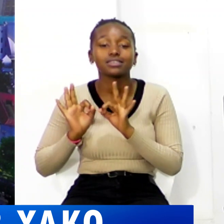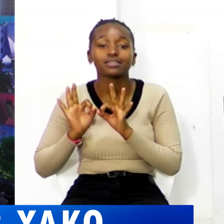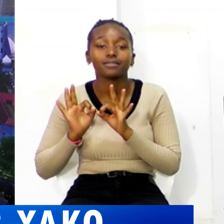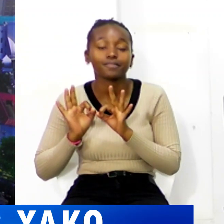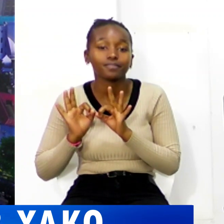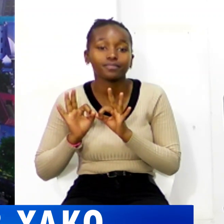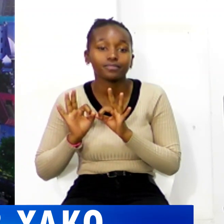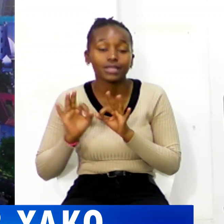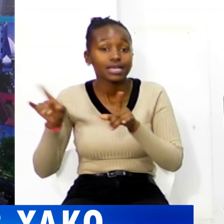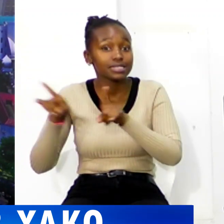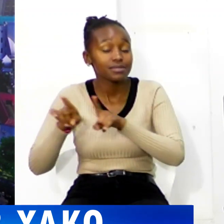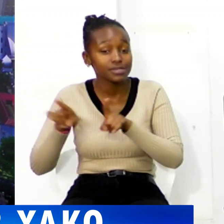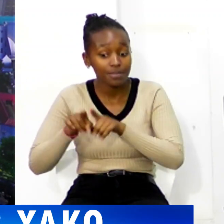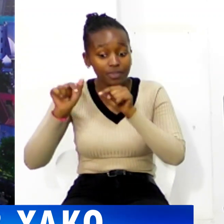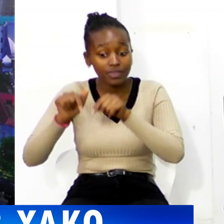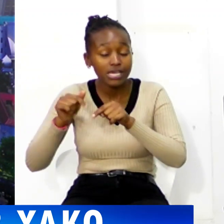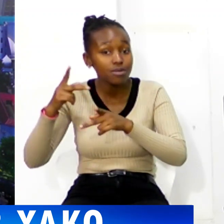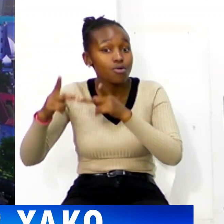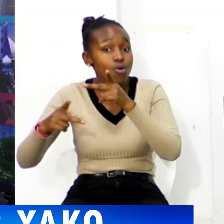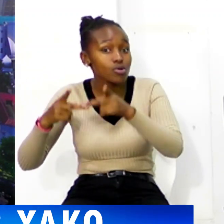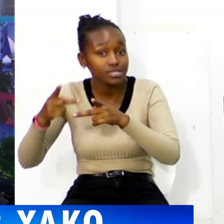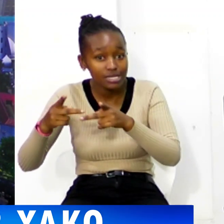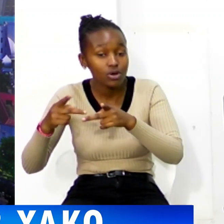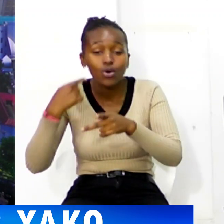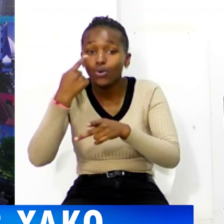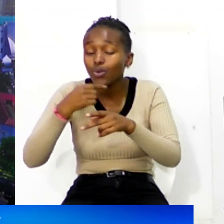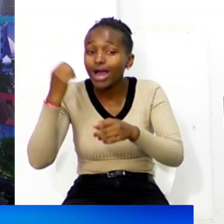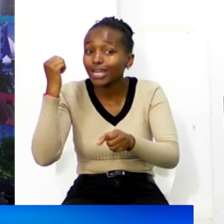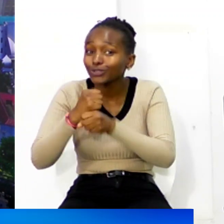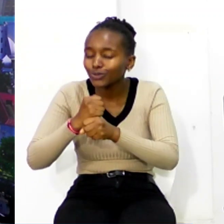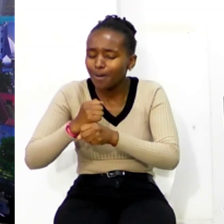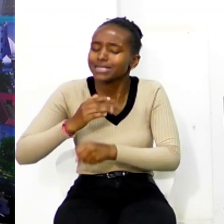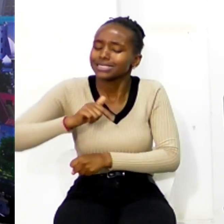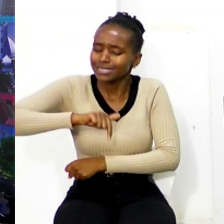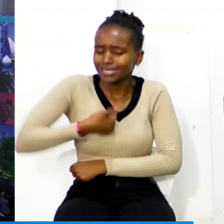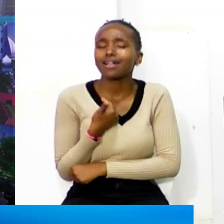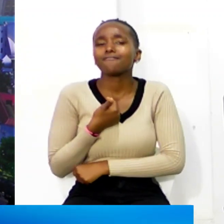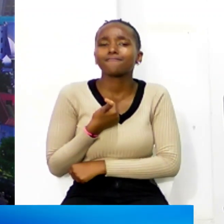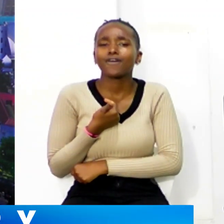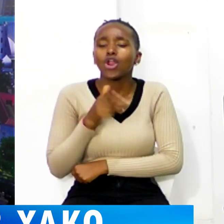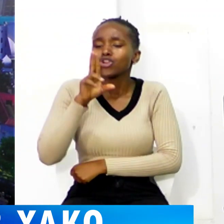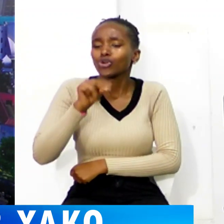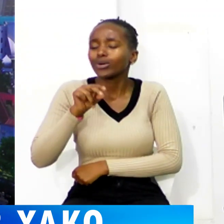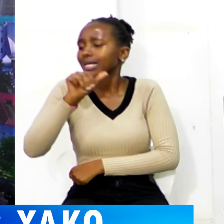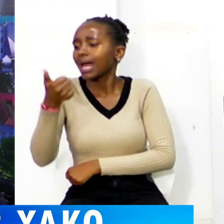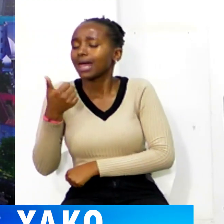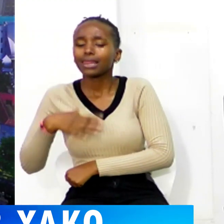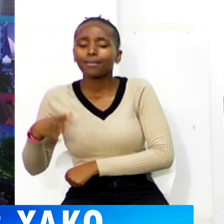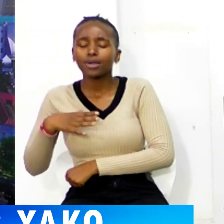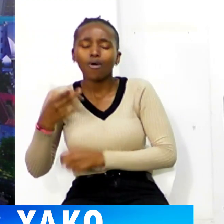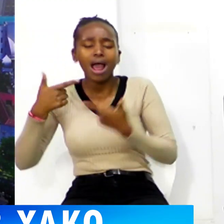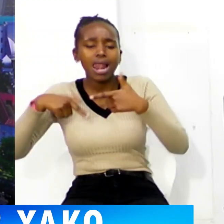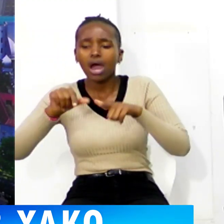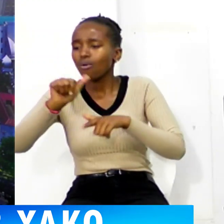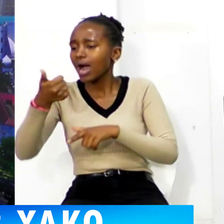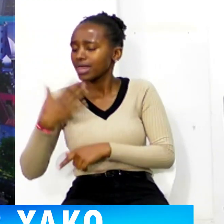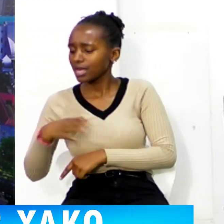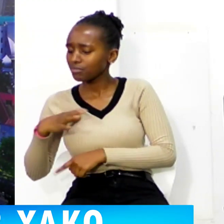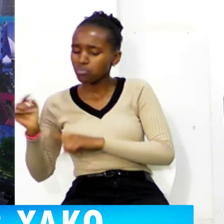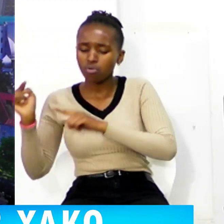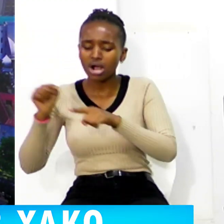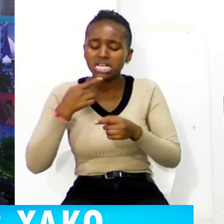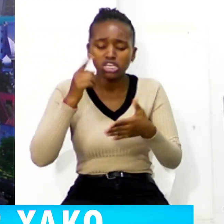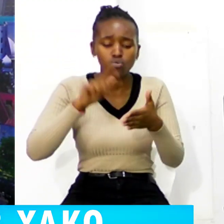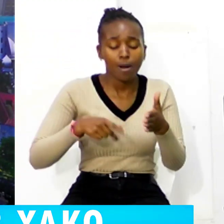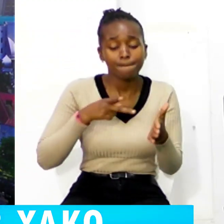the process is to be done by you, the user of the meter. So don't allow someone to come and ask you to pay them to